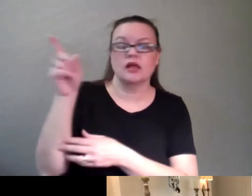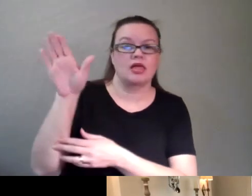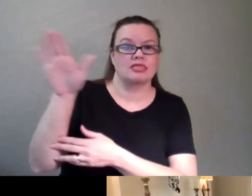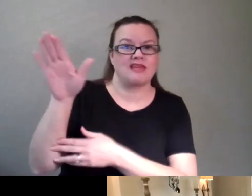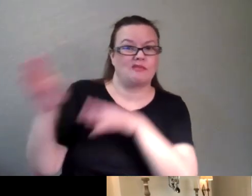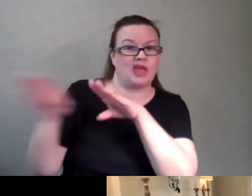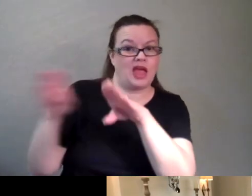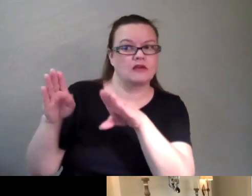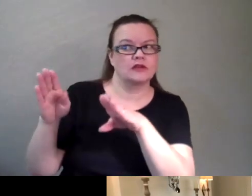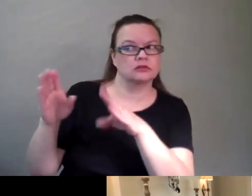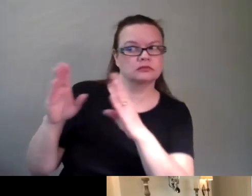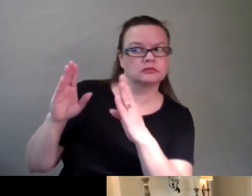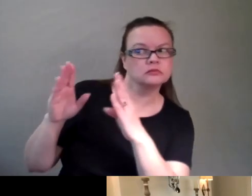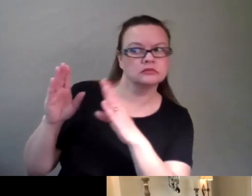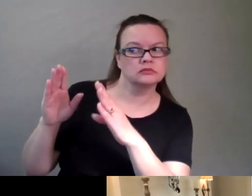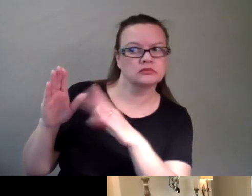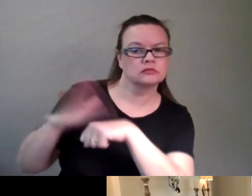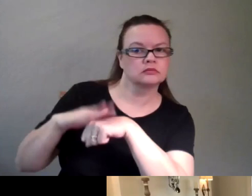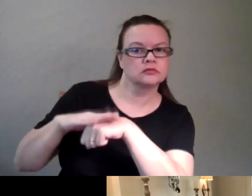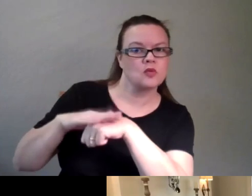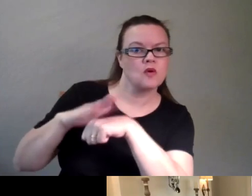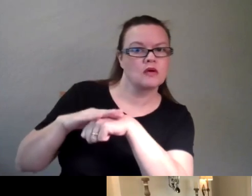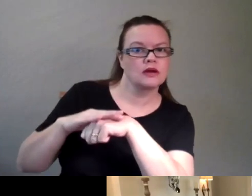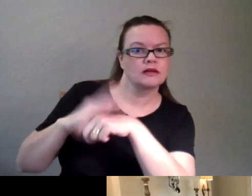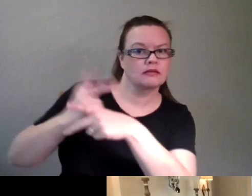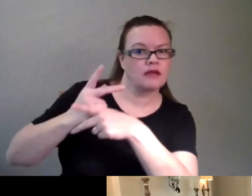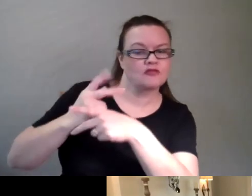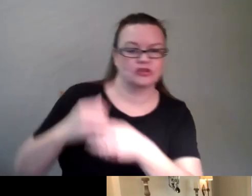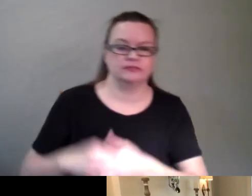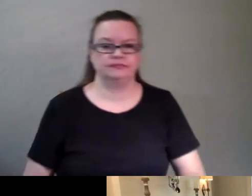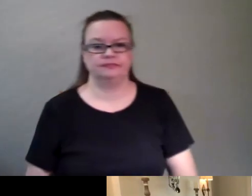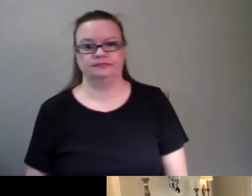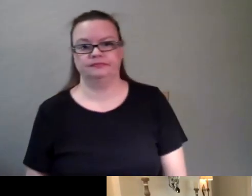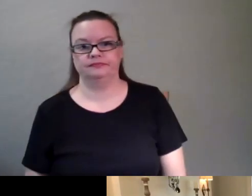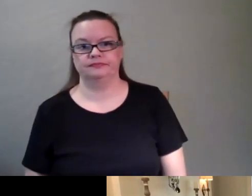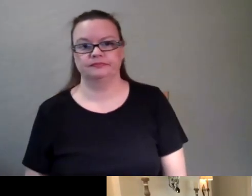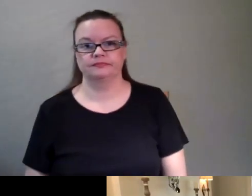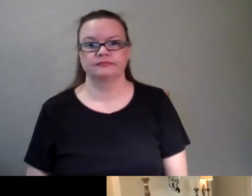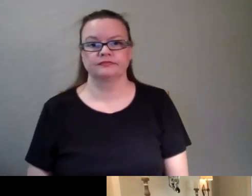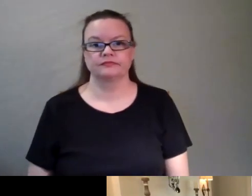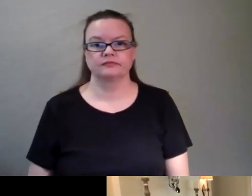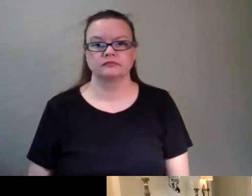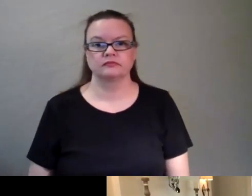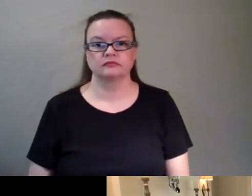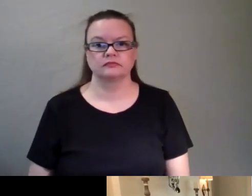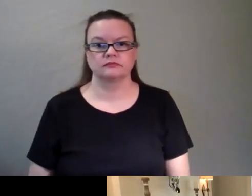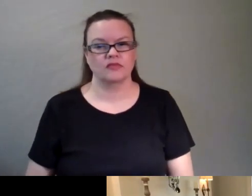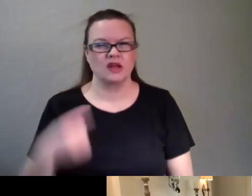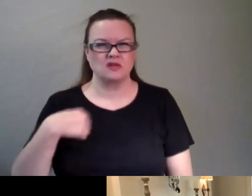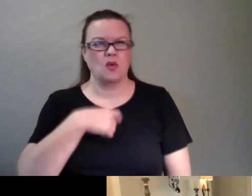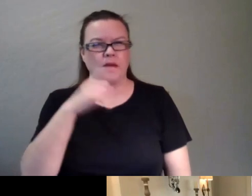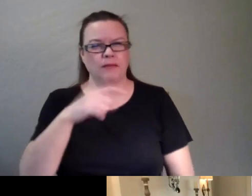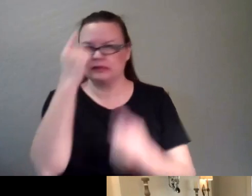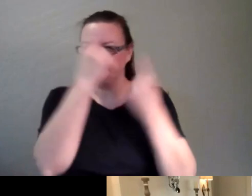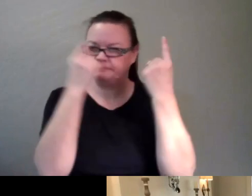will share with you the formative influence of his dad, who was in the military, professional military, and thinking about some of the same things.